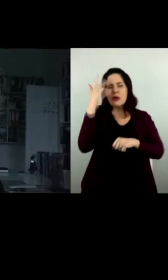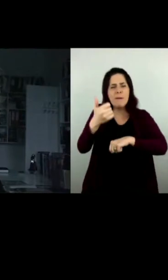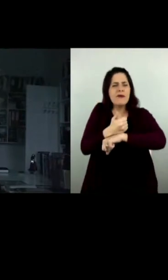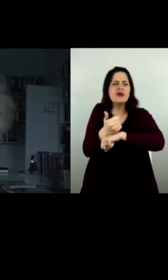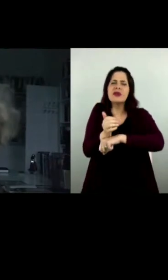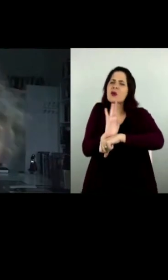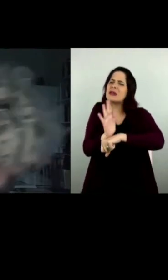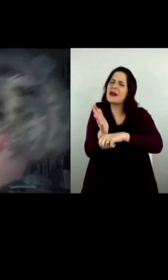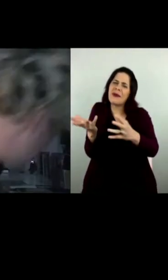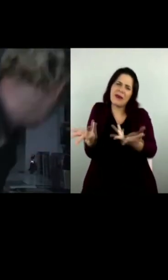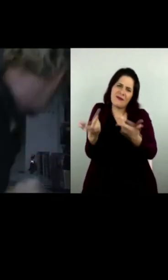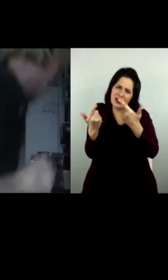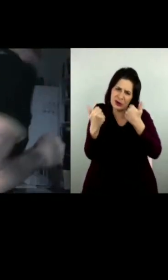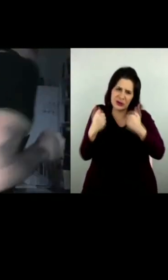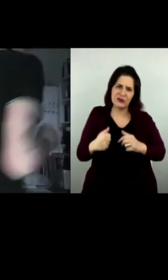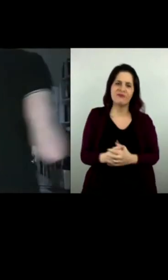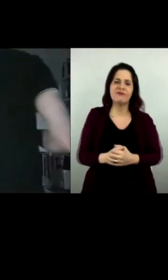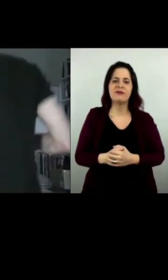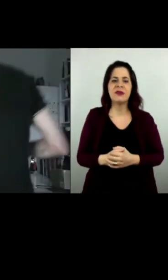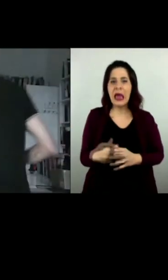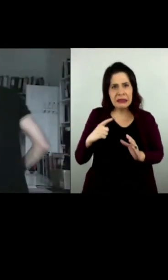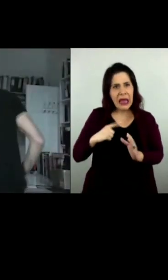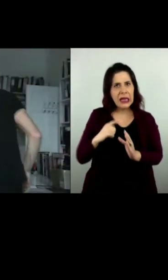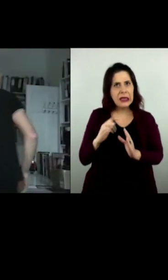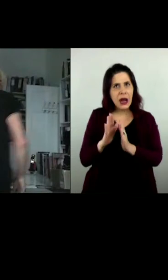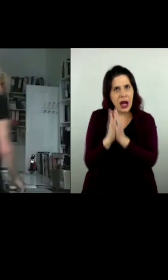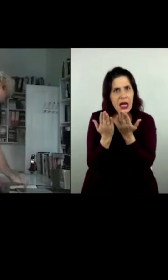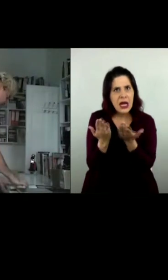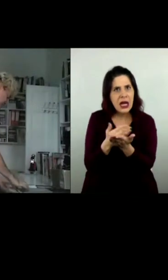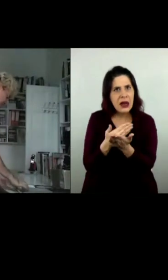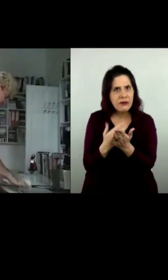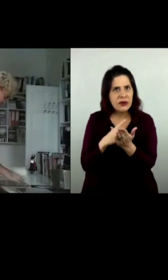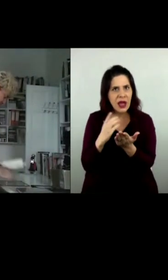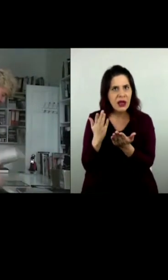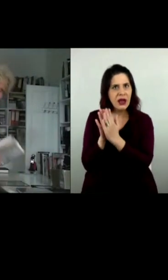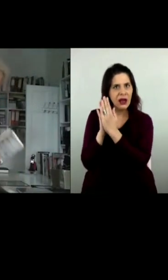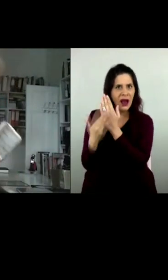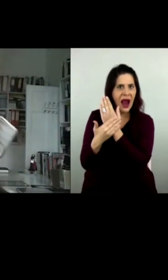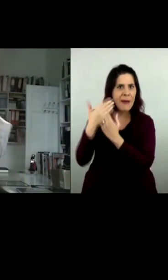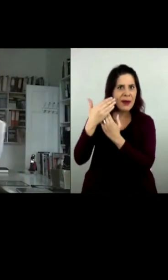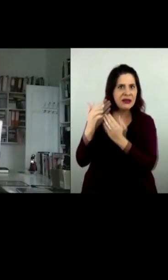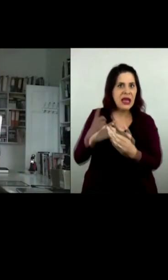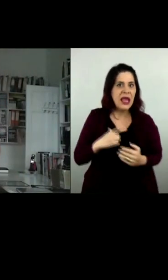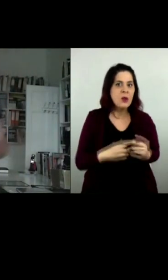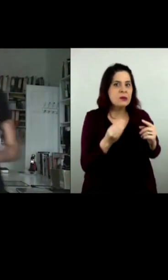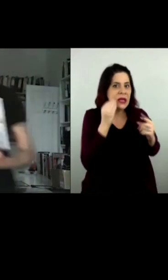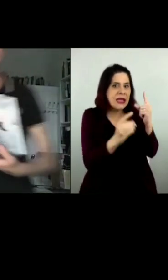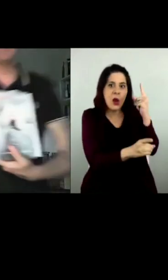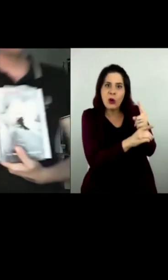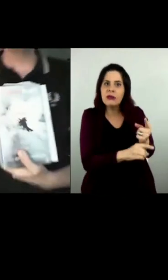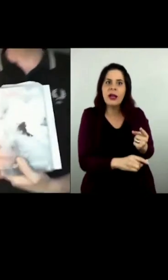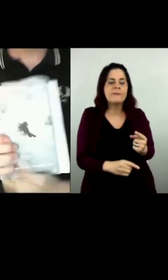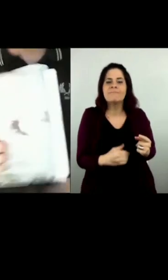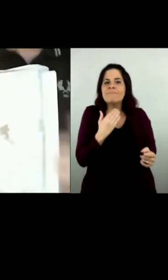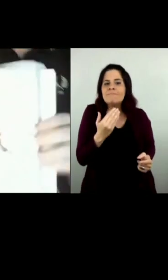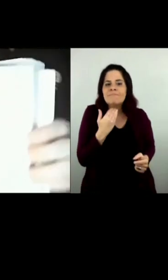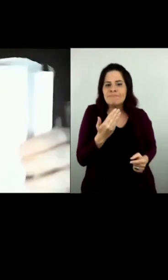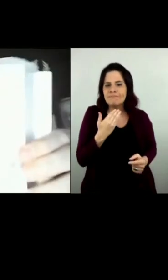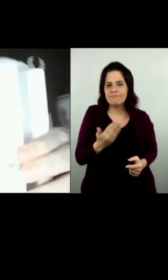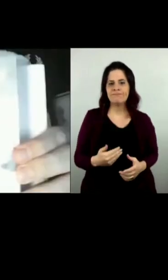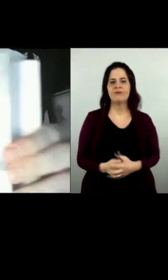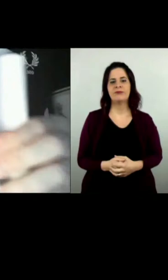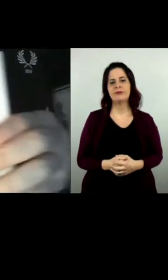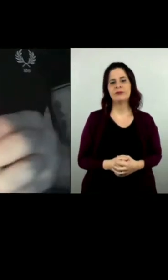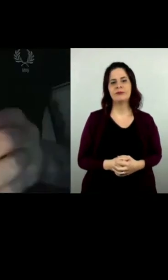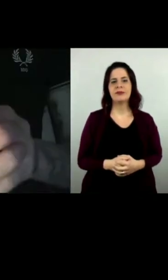you have the cover of the book over there with you? I couldn't find my copy, probably because it's my office. I'm at